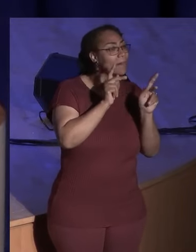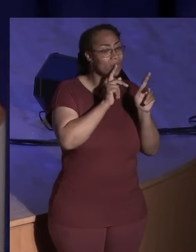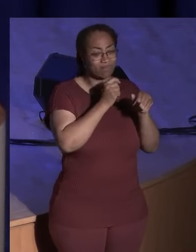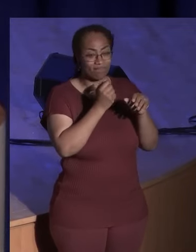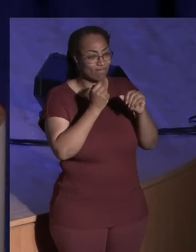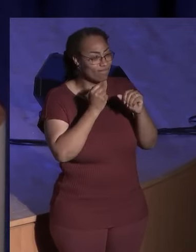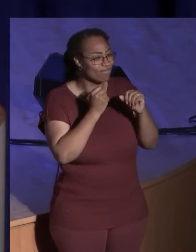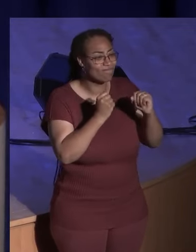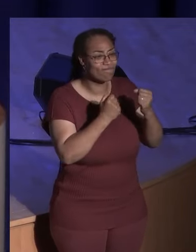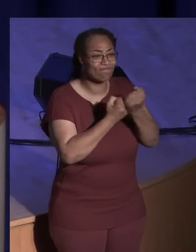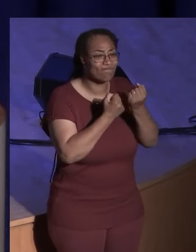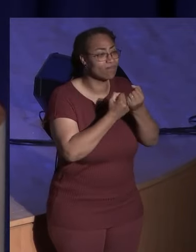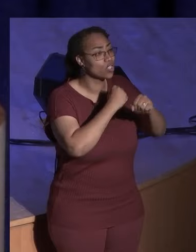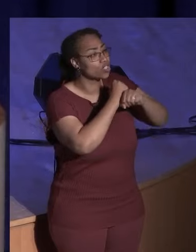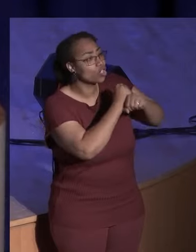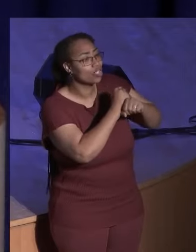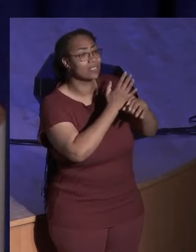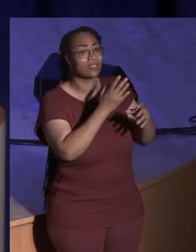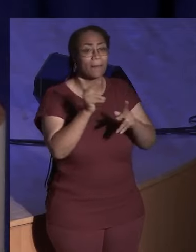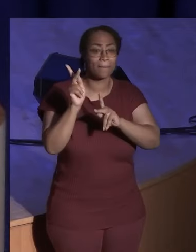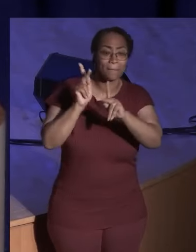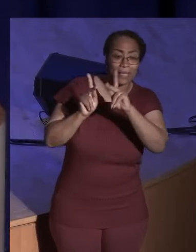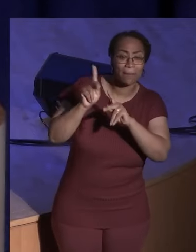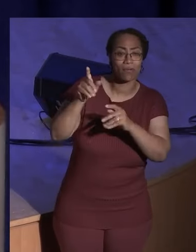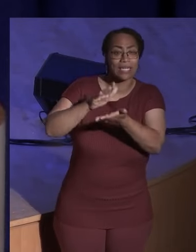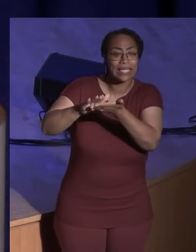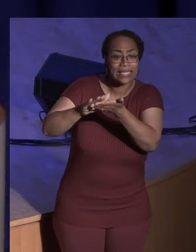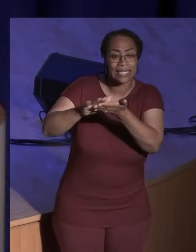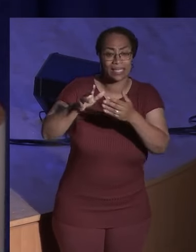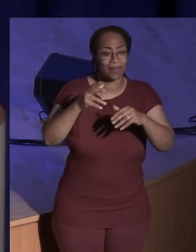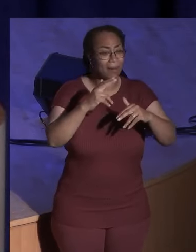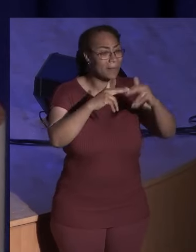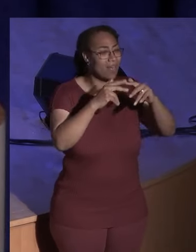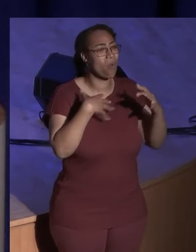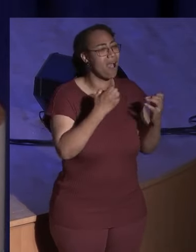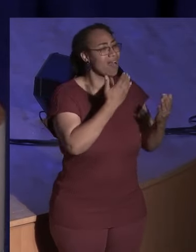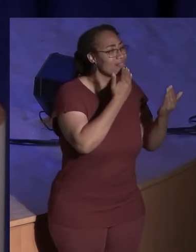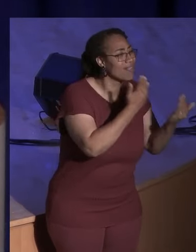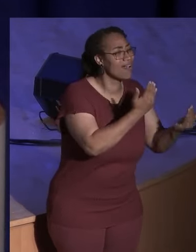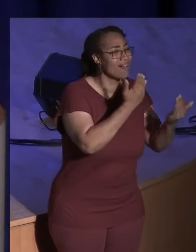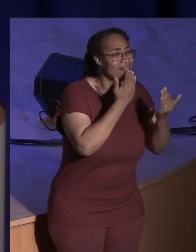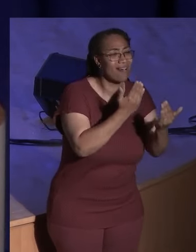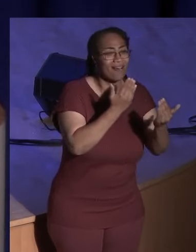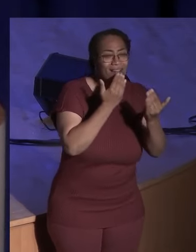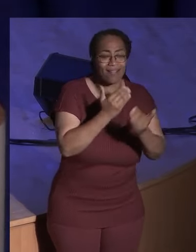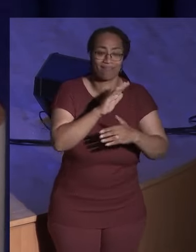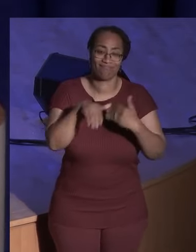a village, and it's an incredible village at that. Without further ado, I would like to